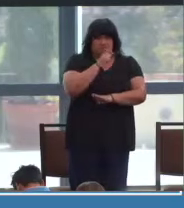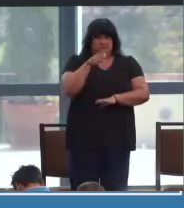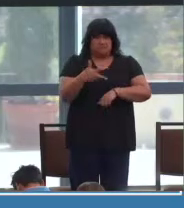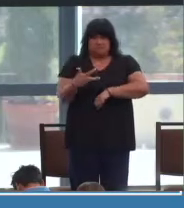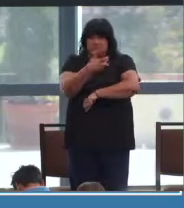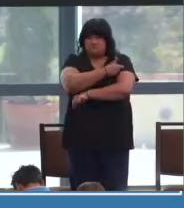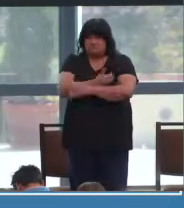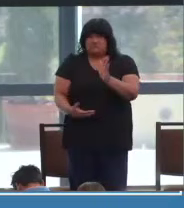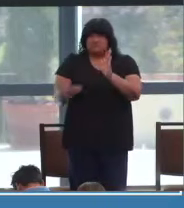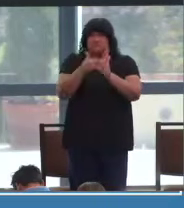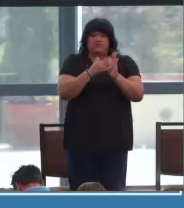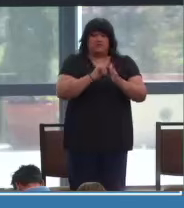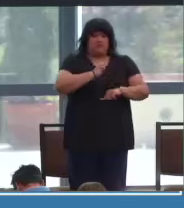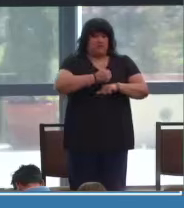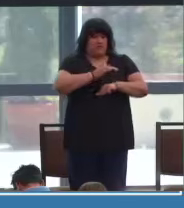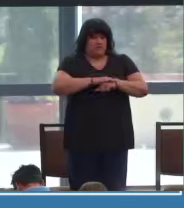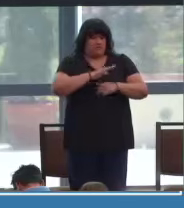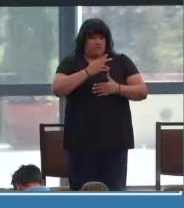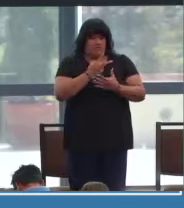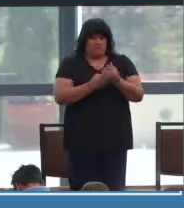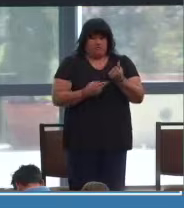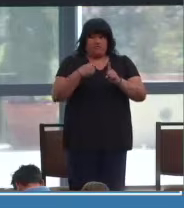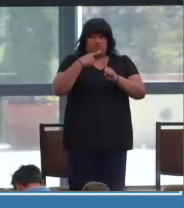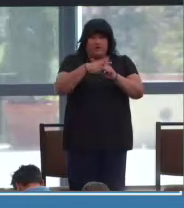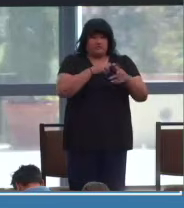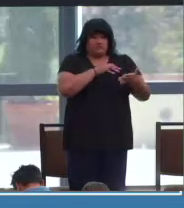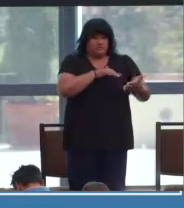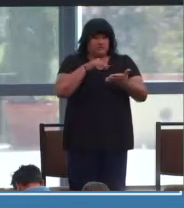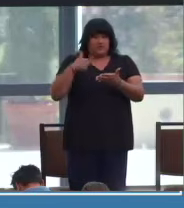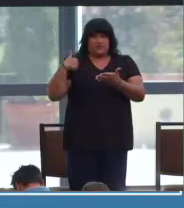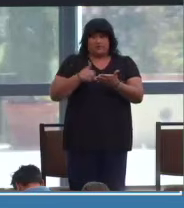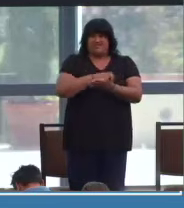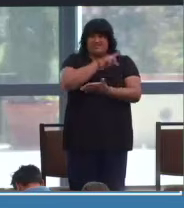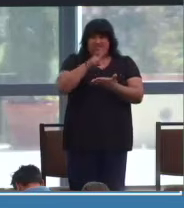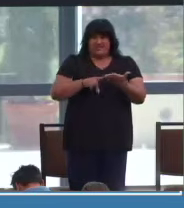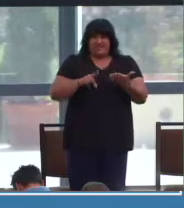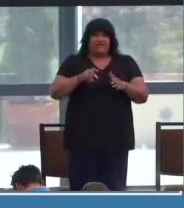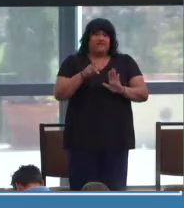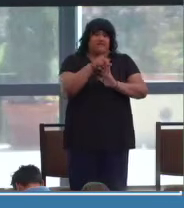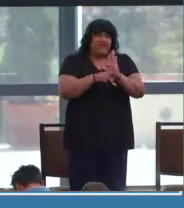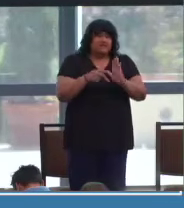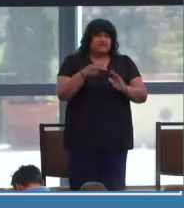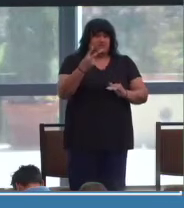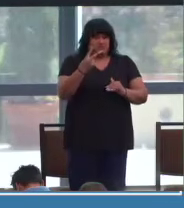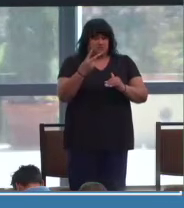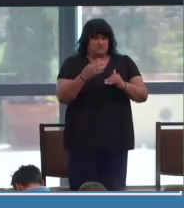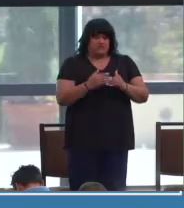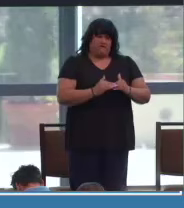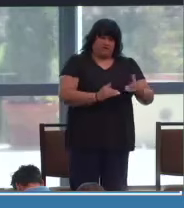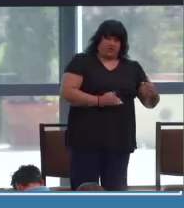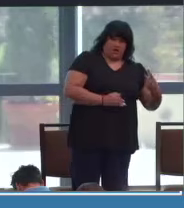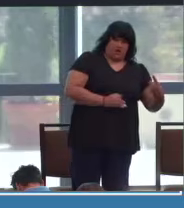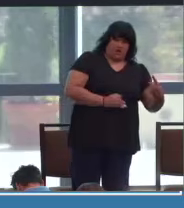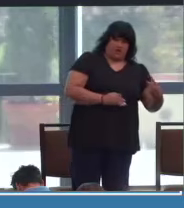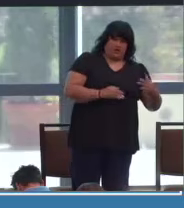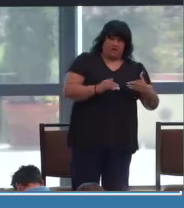these studies, these positive studies, we designed our phase 2 trial. This one is very similar to our phase 1 trial, but this one